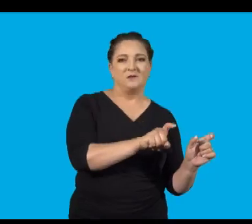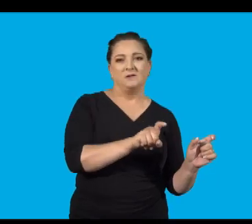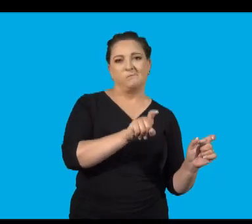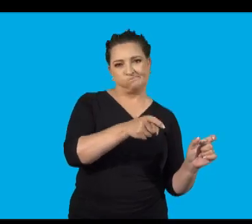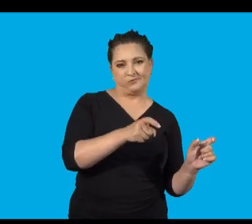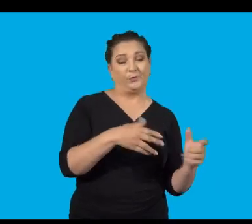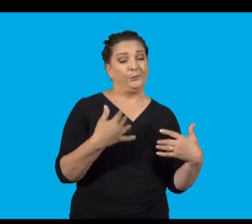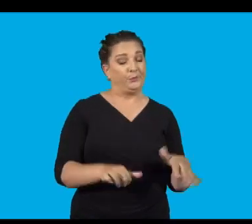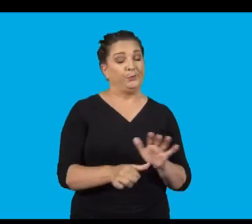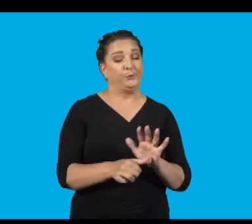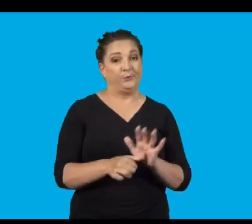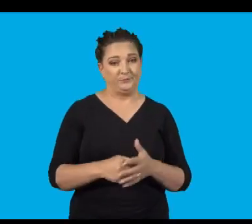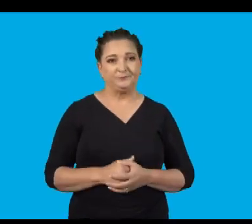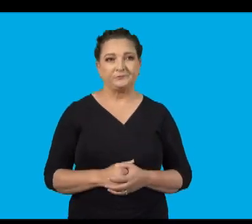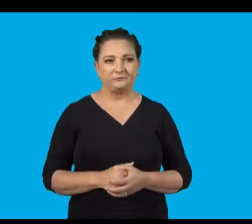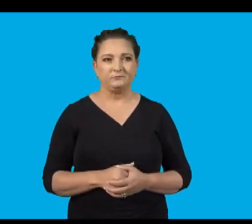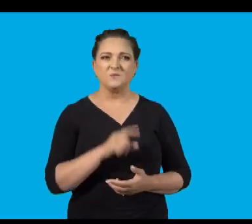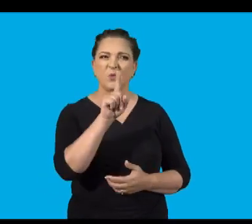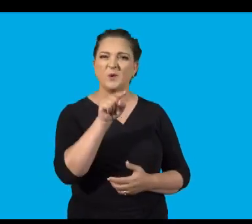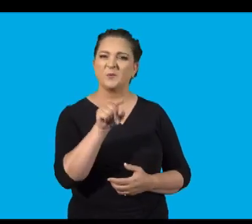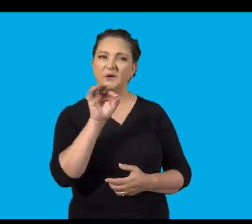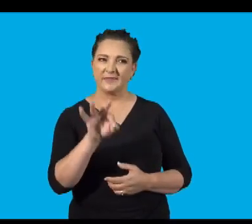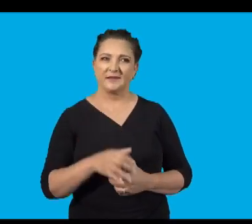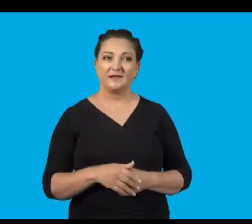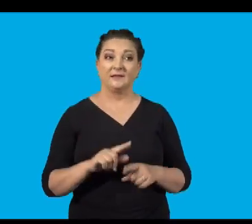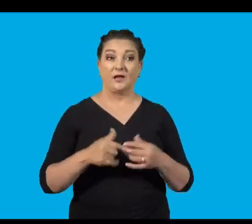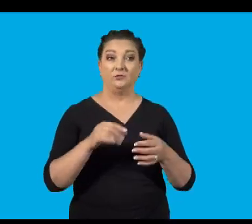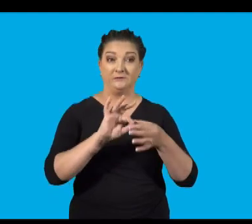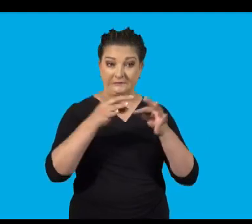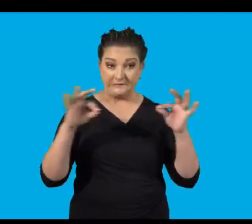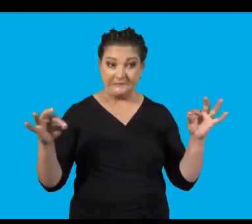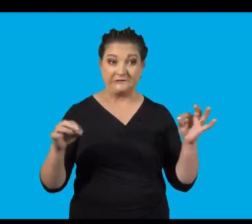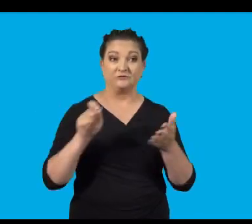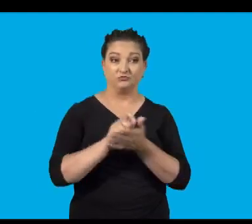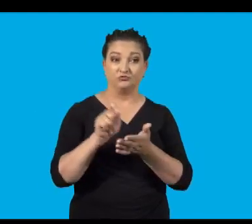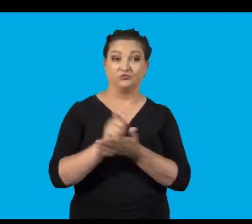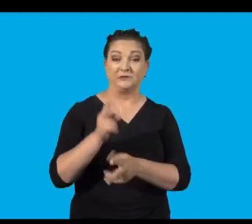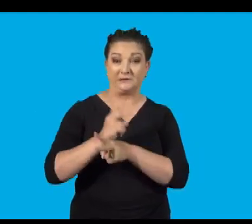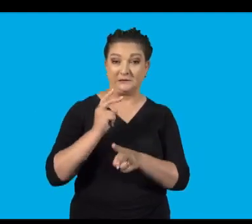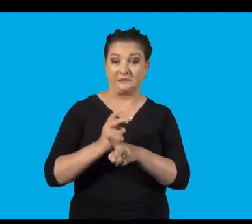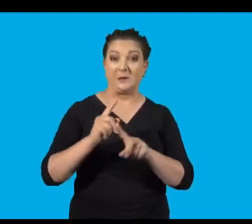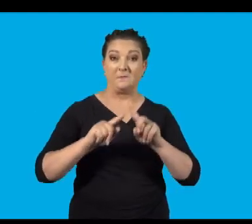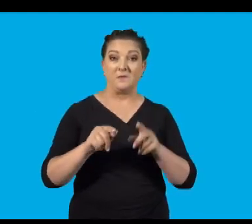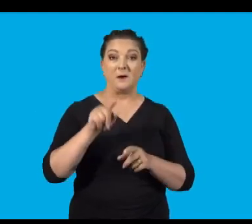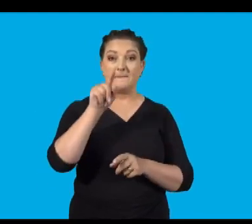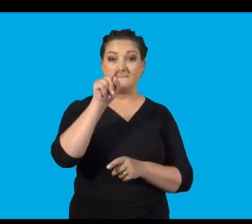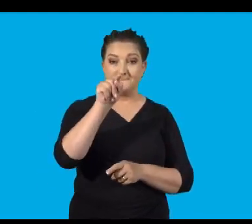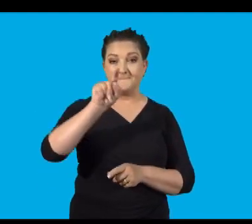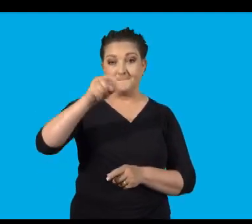very, very vital, okay? In 1.3, rewrite the following sentences and insert the